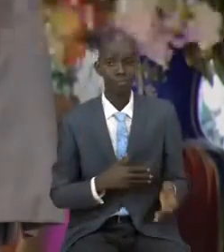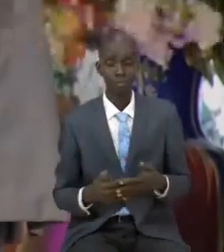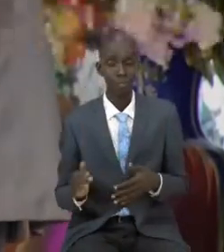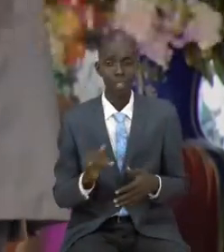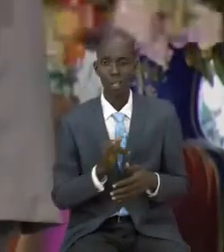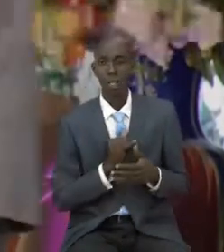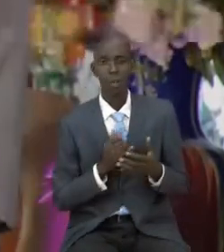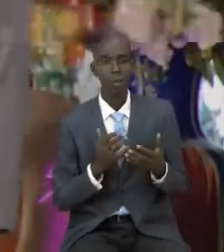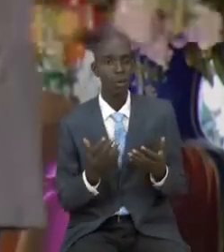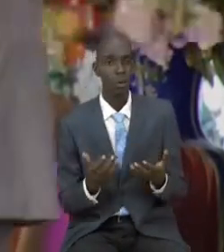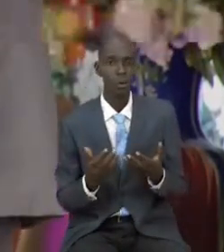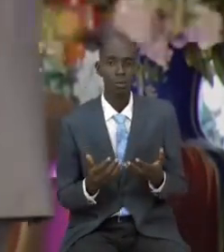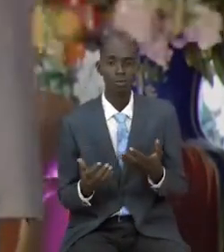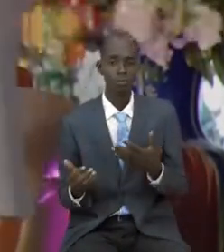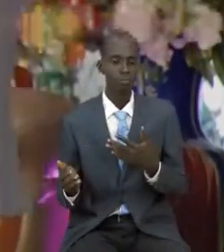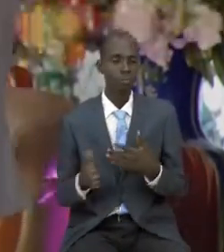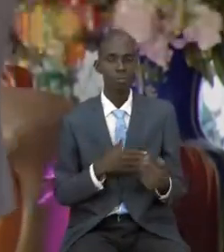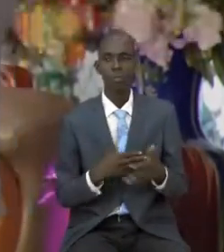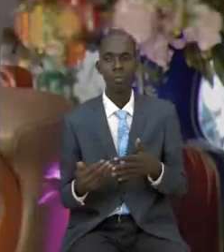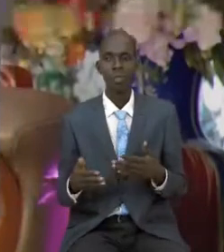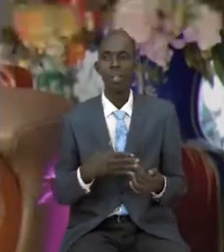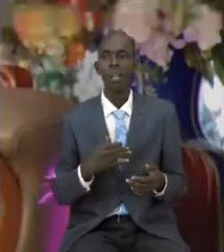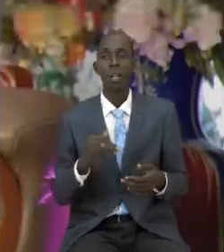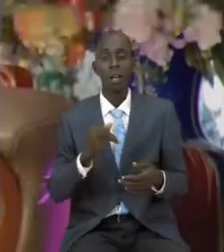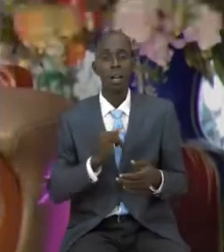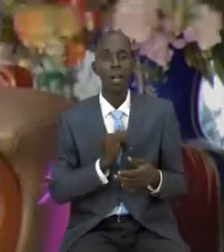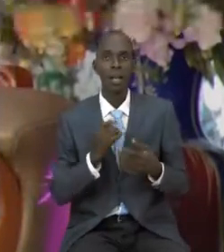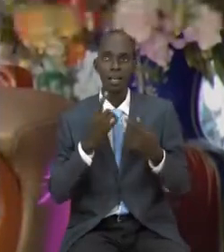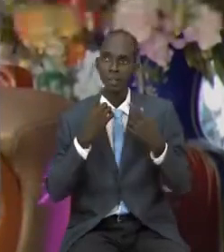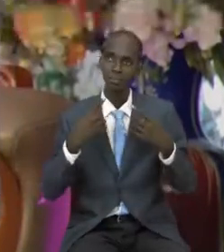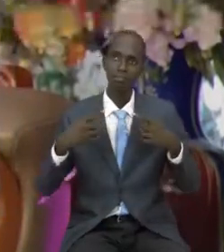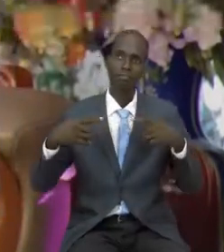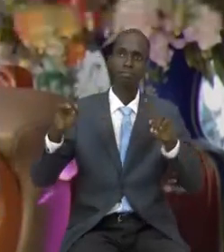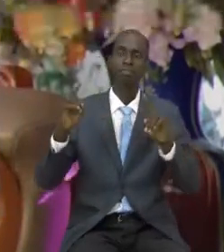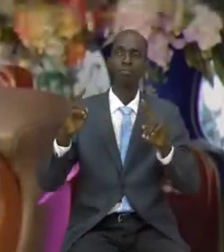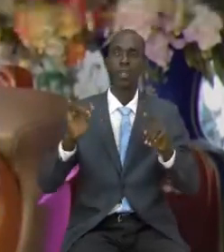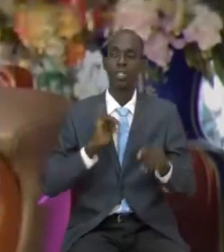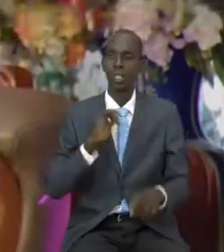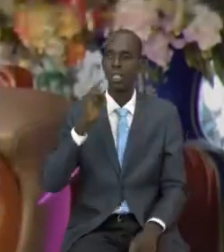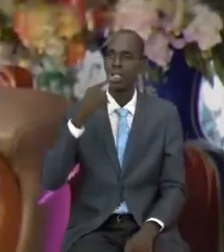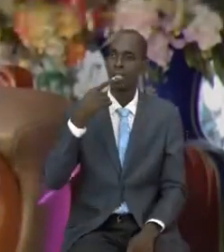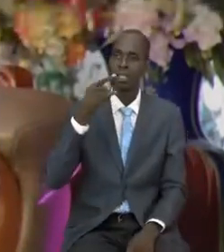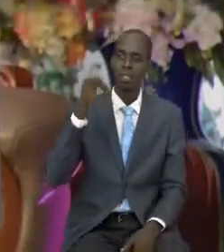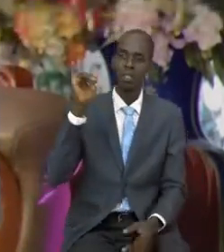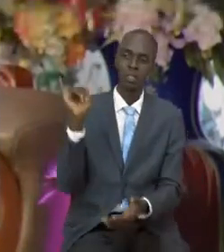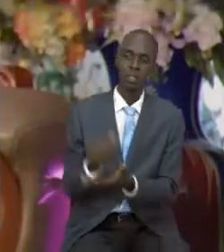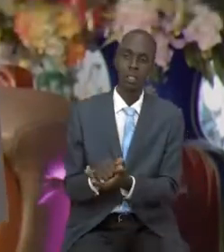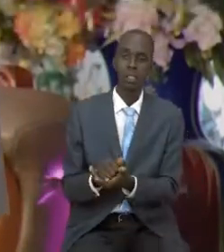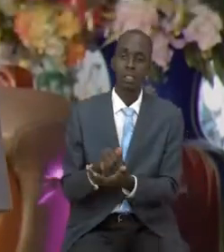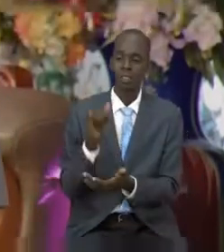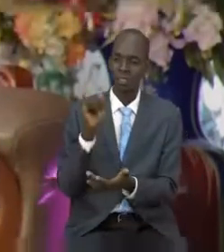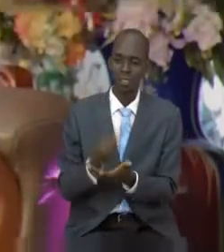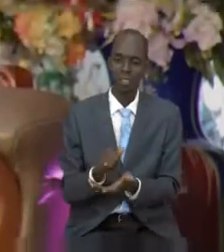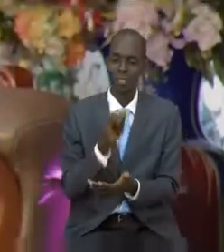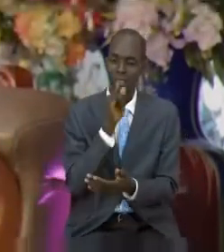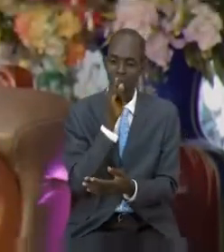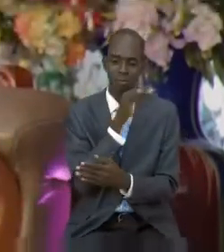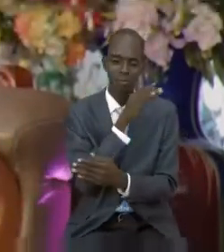desire, whatever I declare, and I say, that is what I'm going to